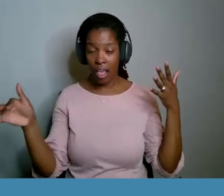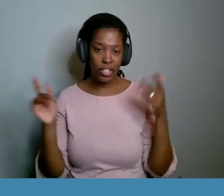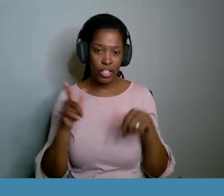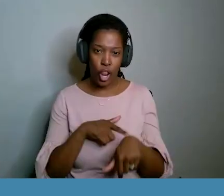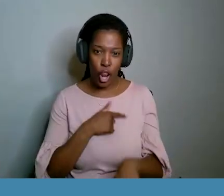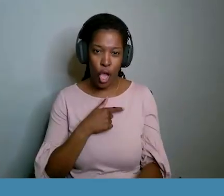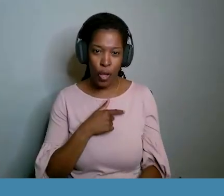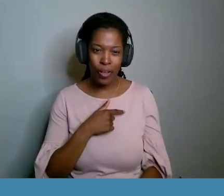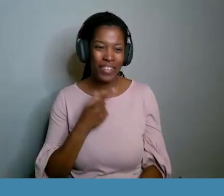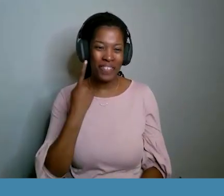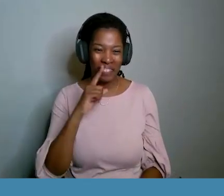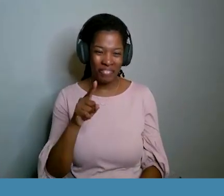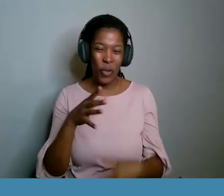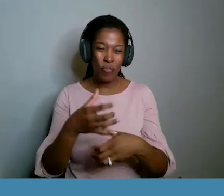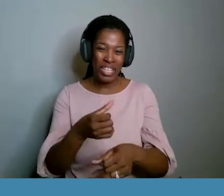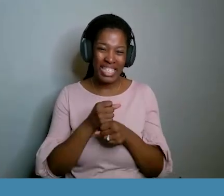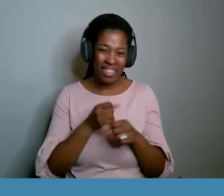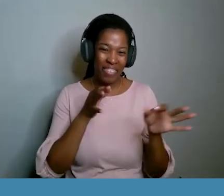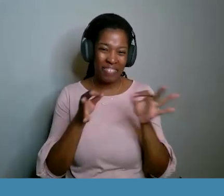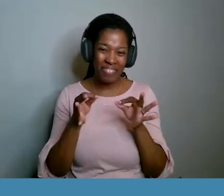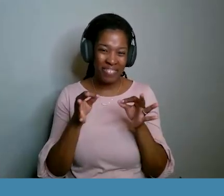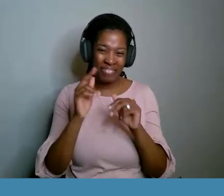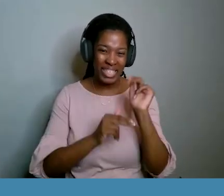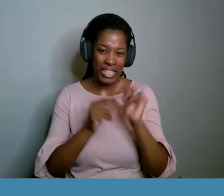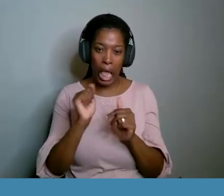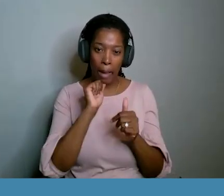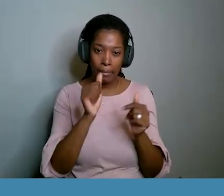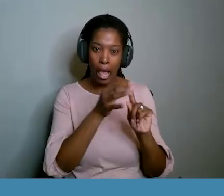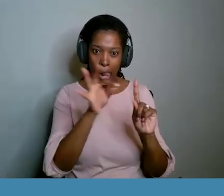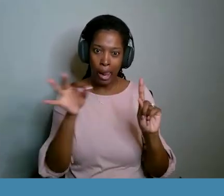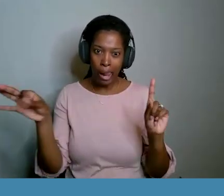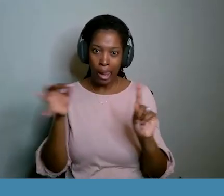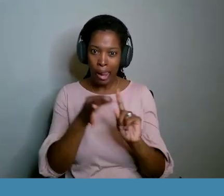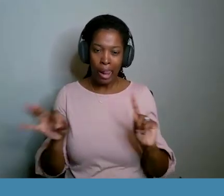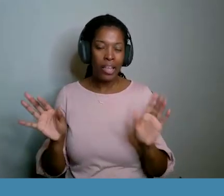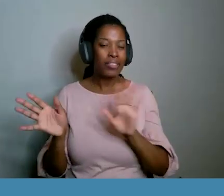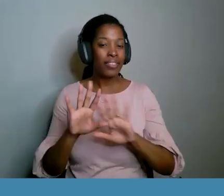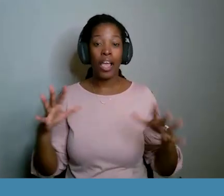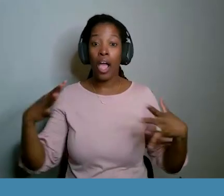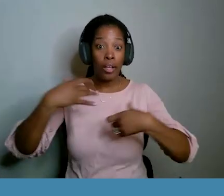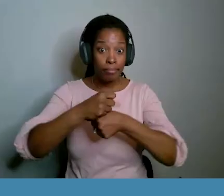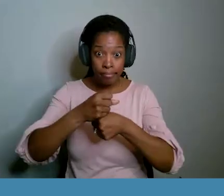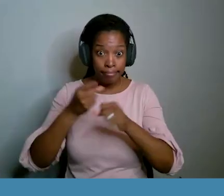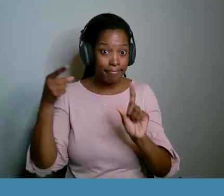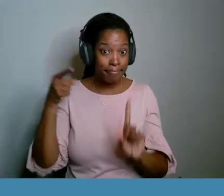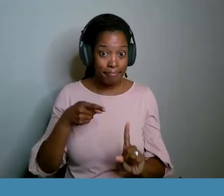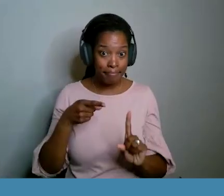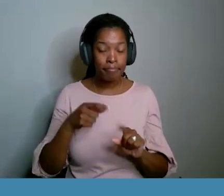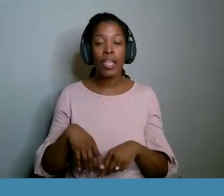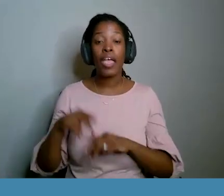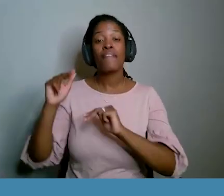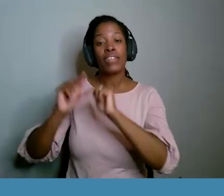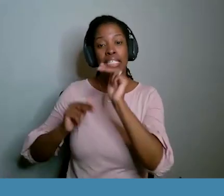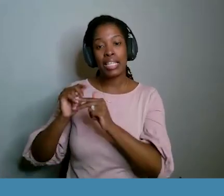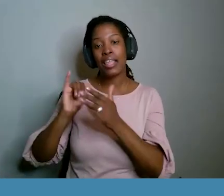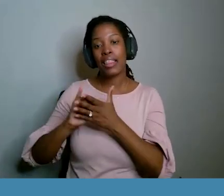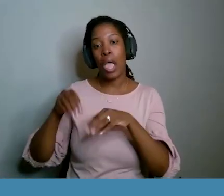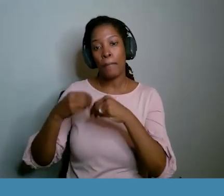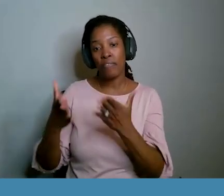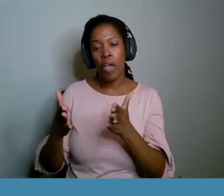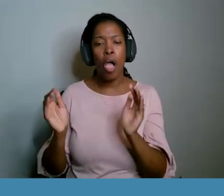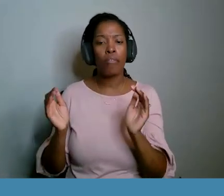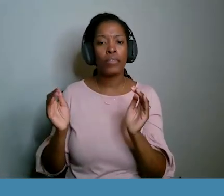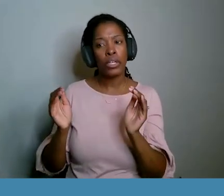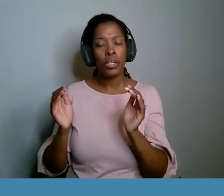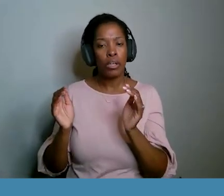facility for a receiving facility, so I'm not going to go through it word for word, but basically they are facilities that provide acute care services